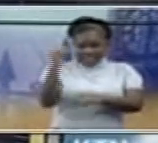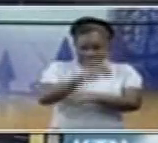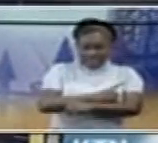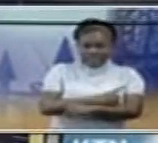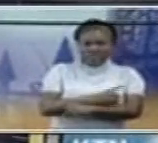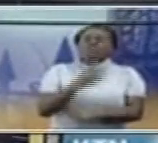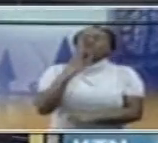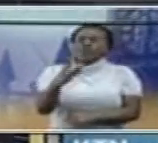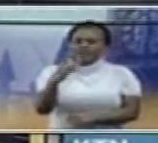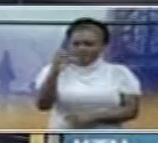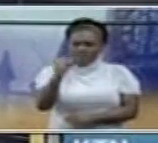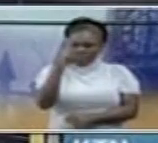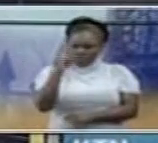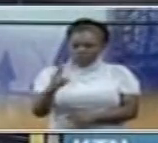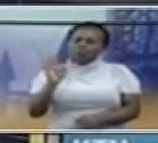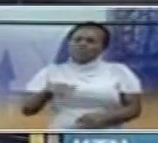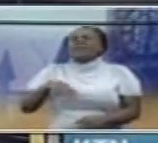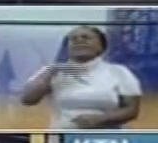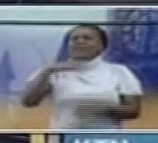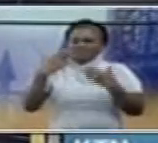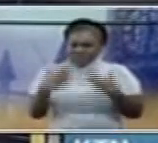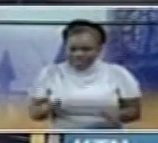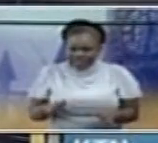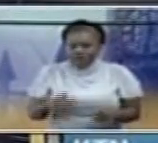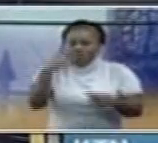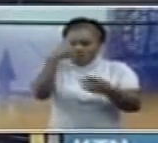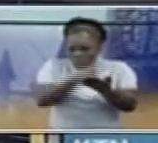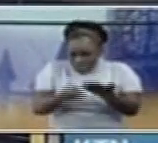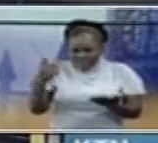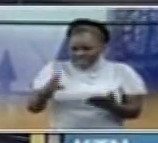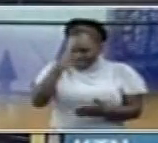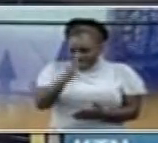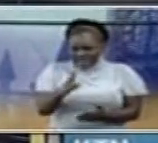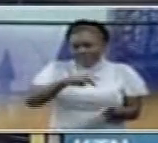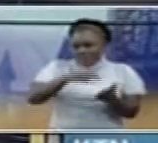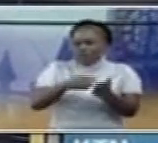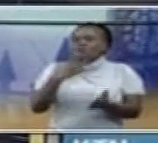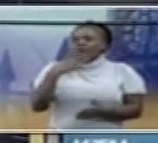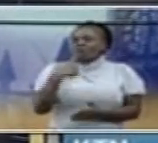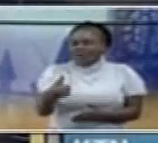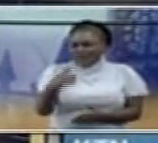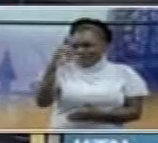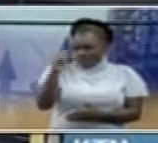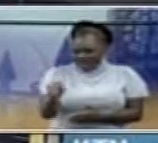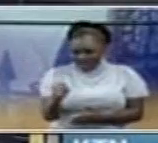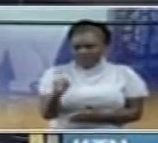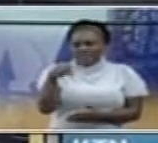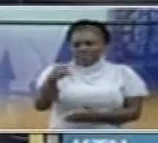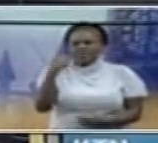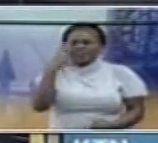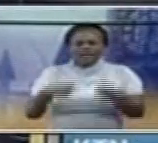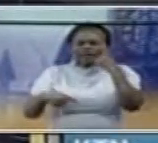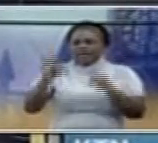month, 452 women will have died. By the end of this week, by Sunday, 105 families will be grieving their